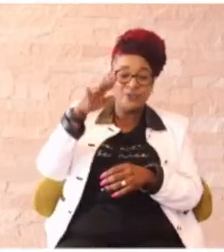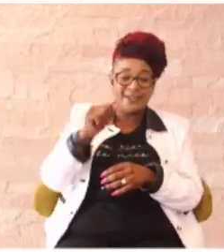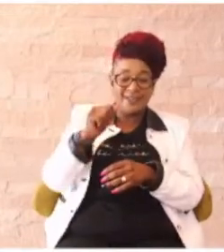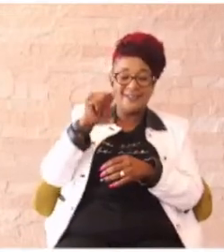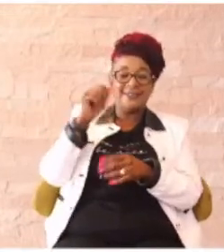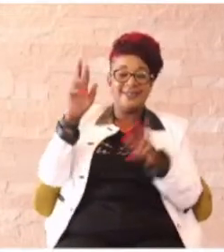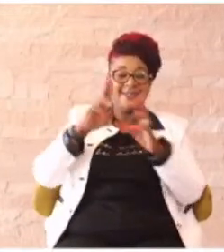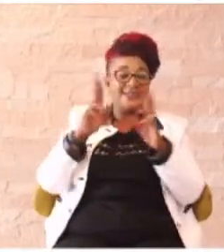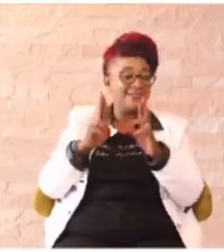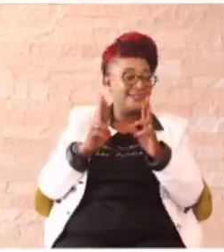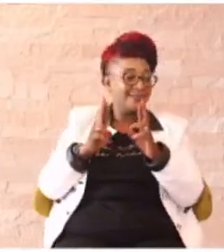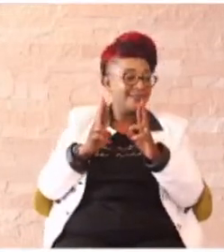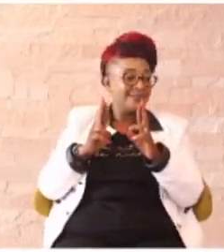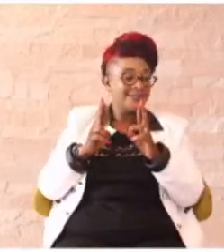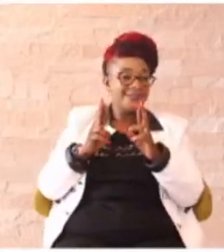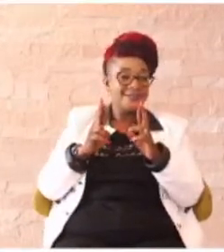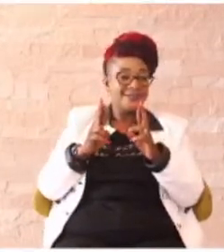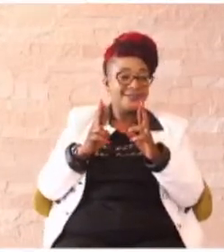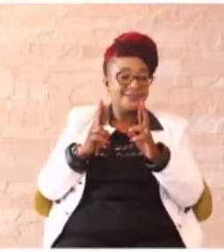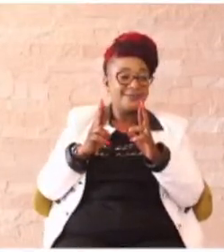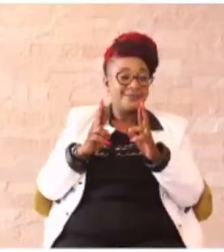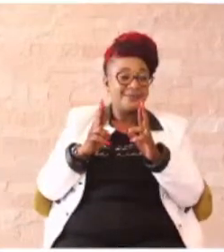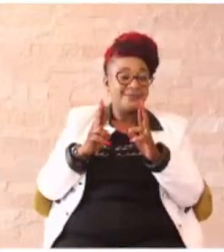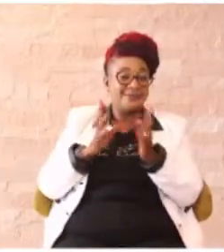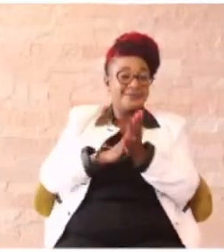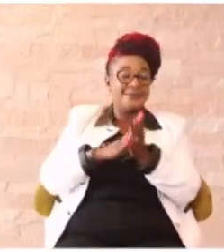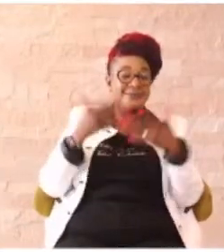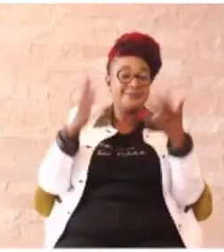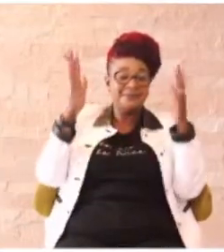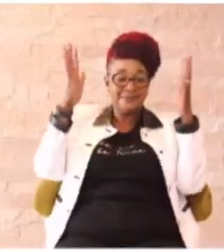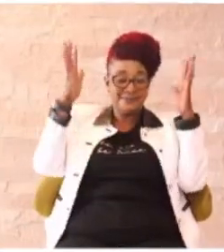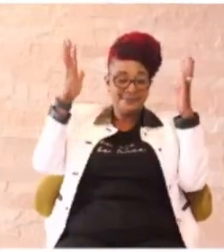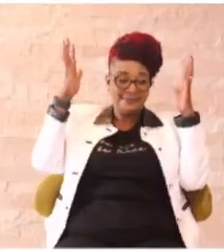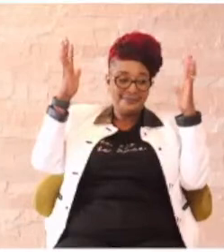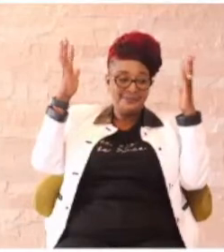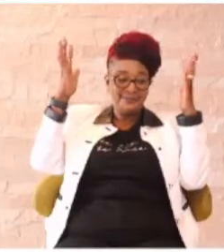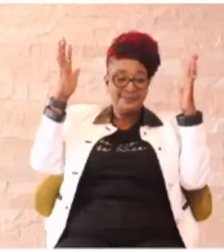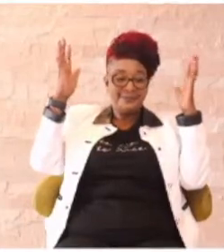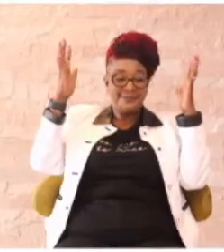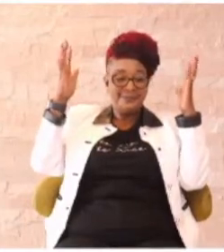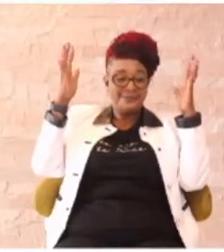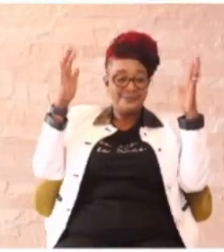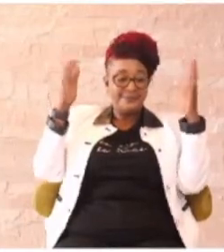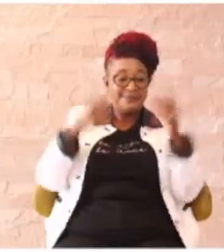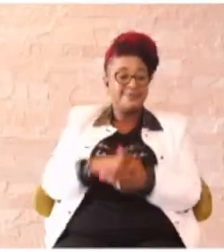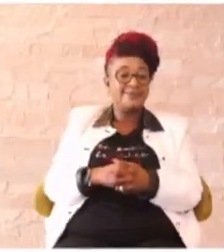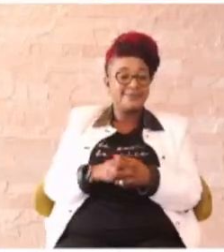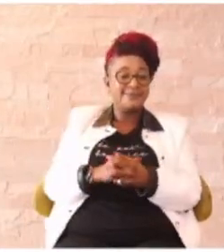go. Yes, we'll have to clap for UDNA. Very, very big clap for UDNA because they're ready.